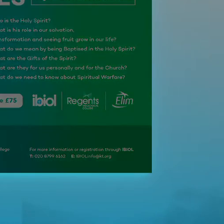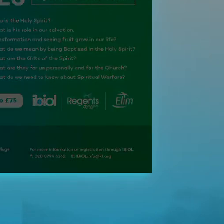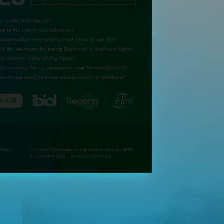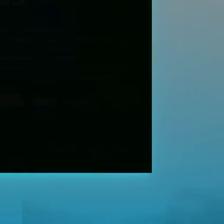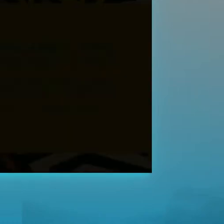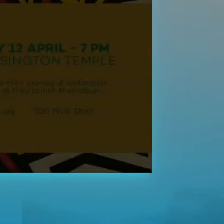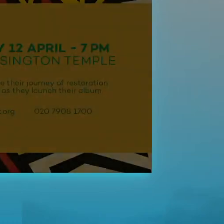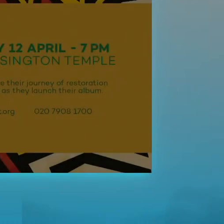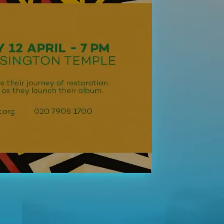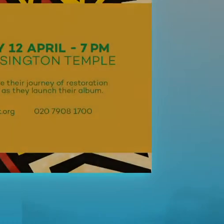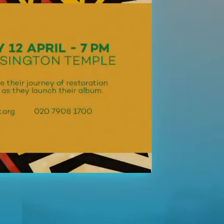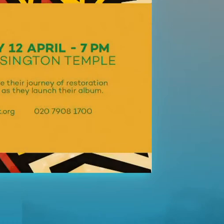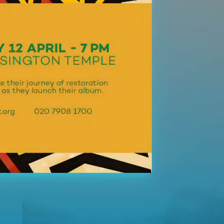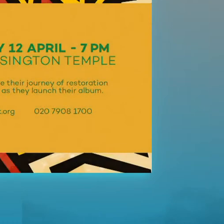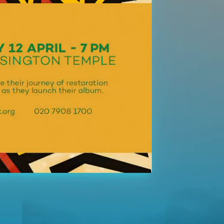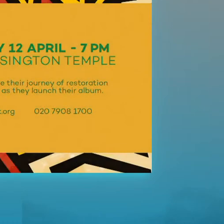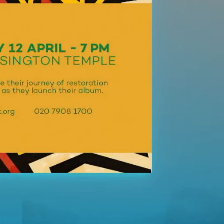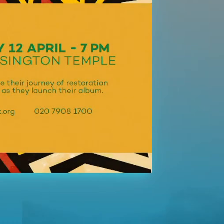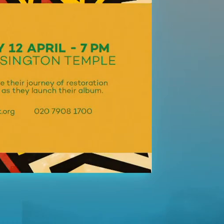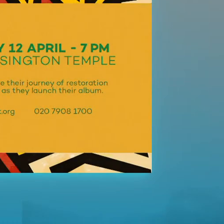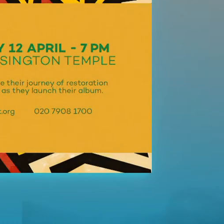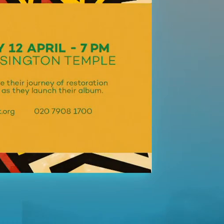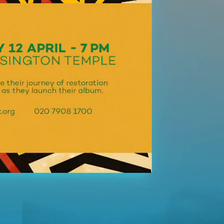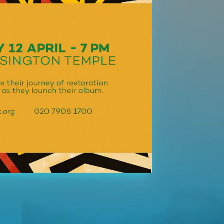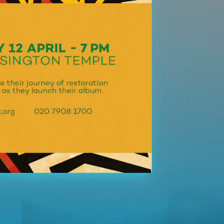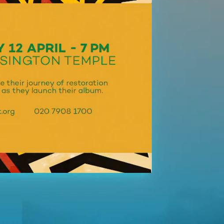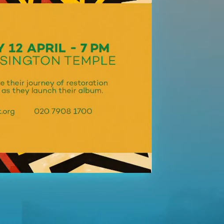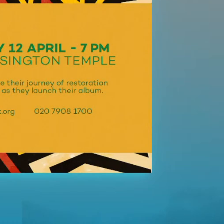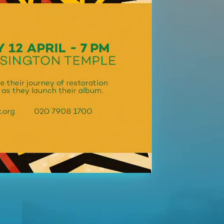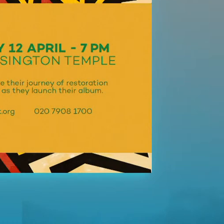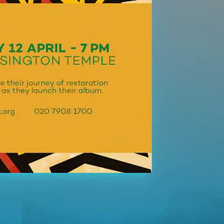Who is holding up the moon?